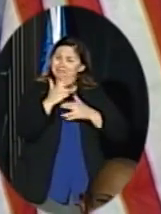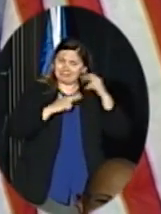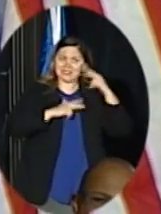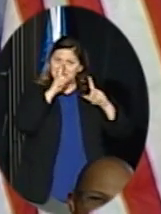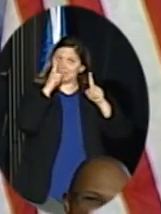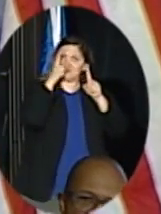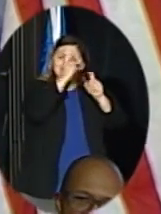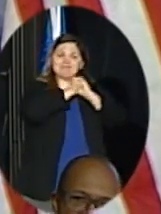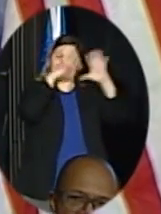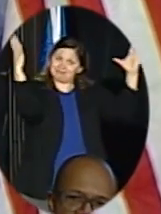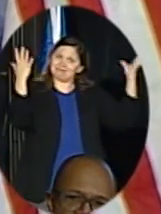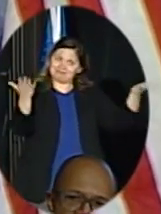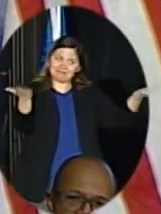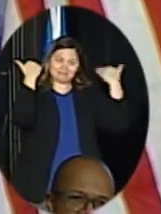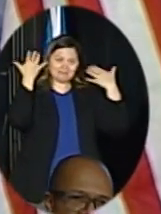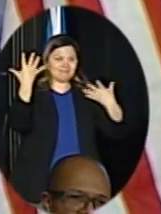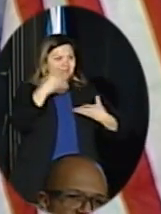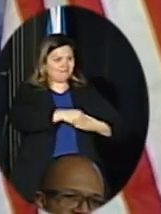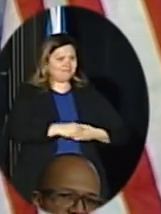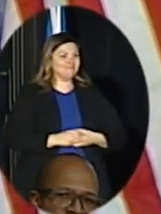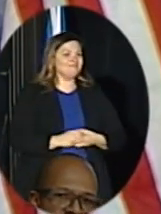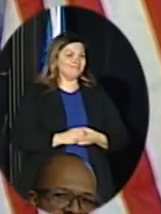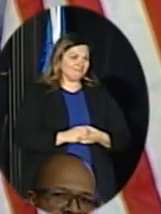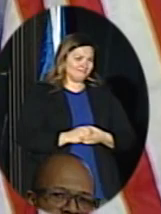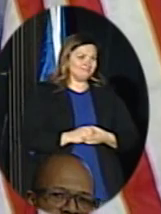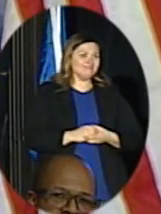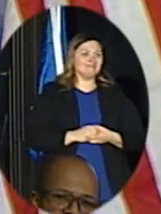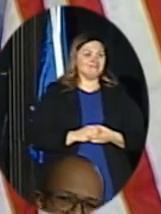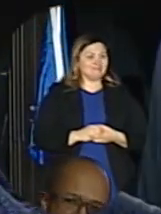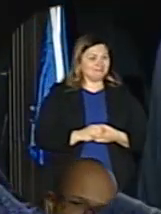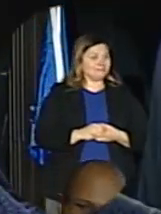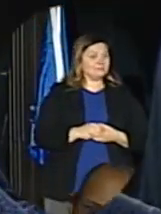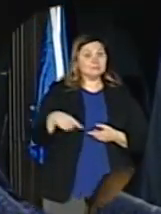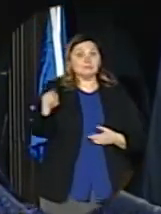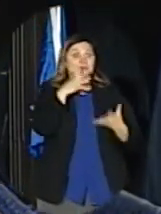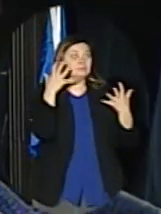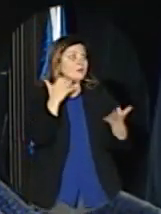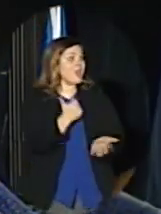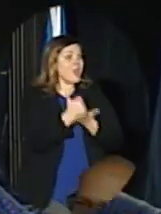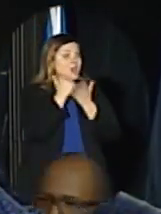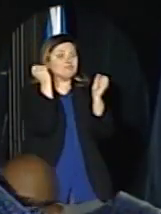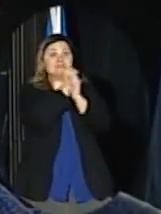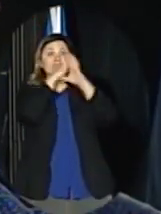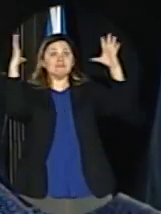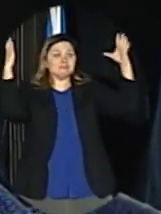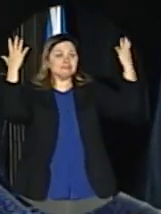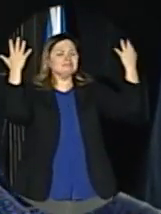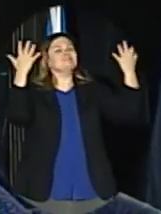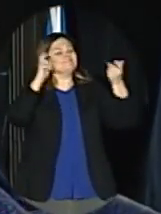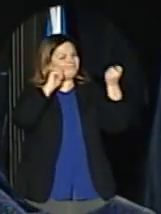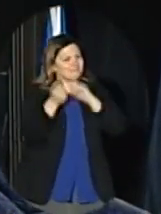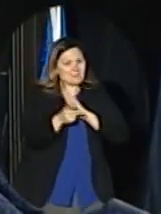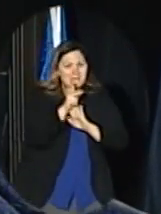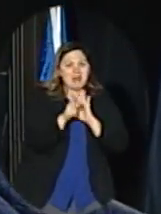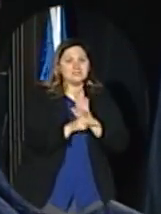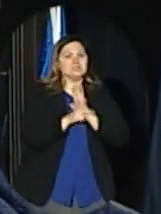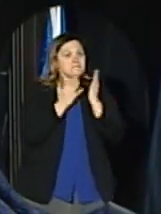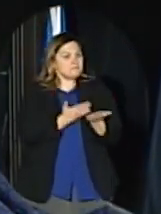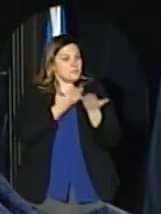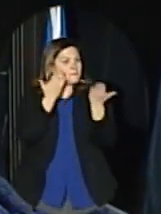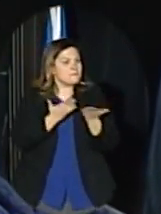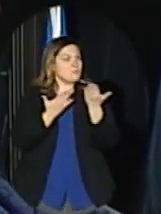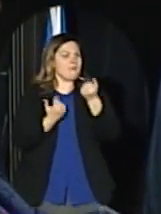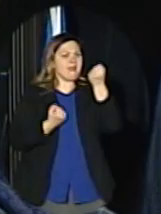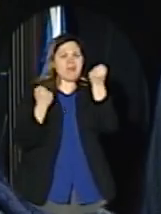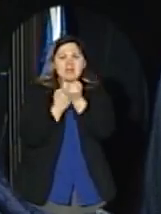We'll invite you to help build the vision, to help advance our values through policy proposals, and to advocate for the